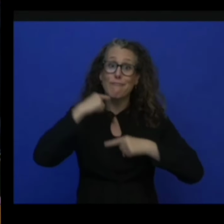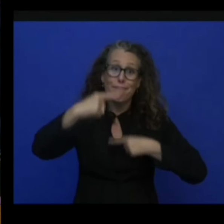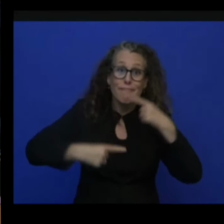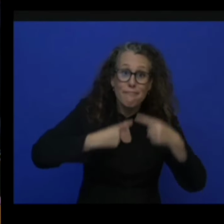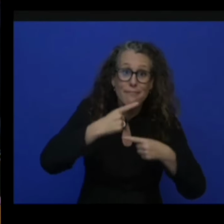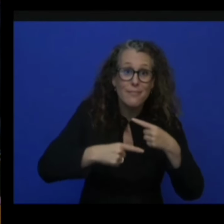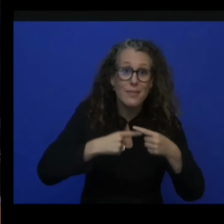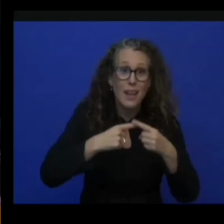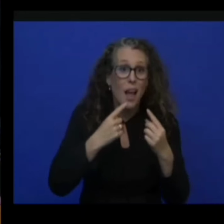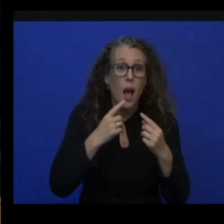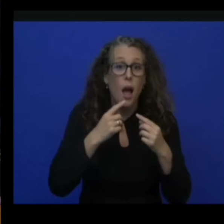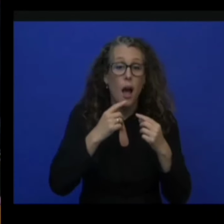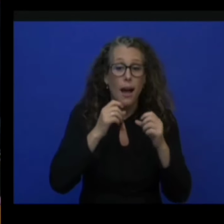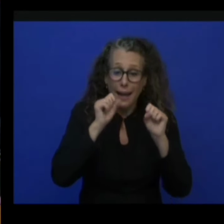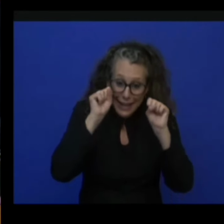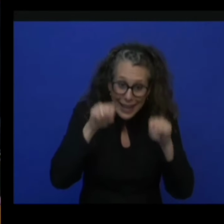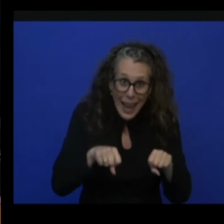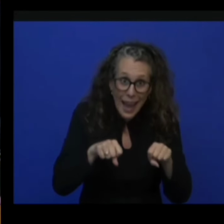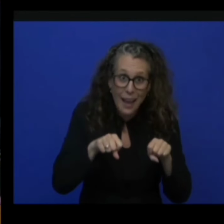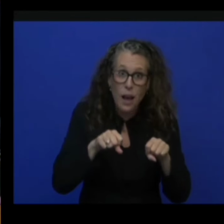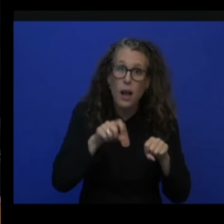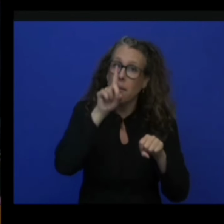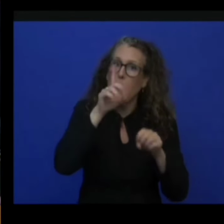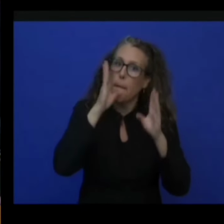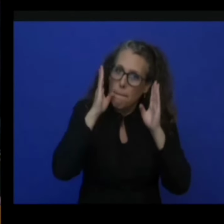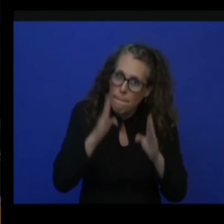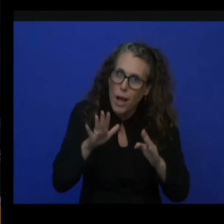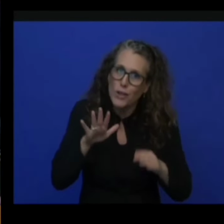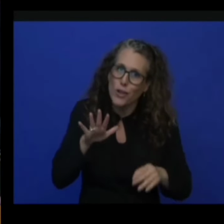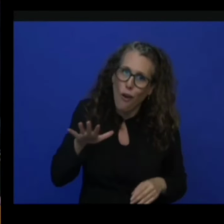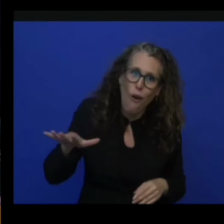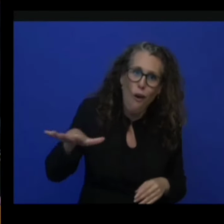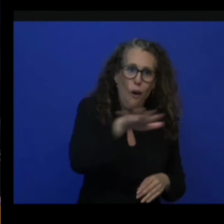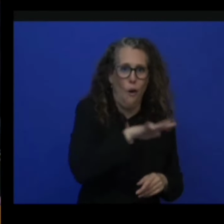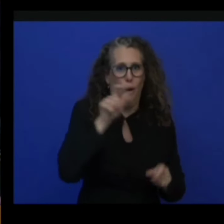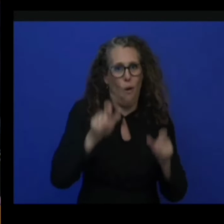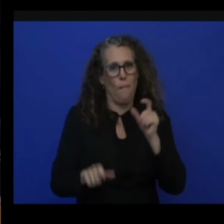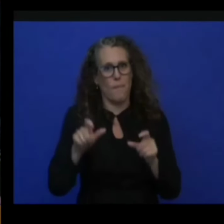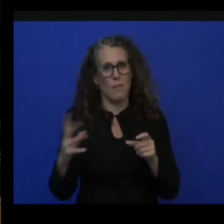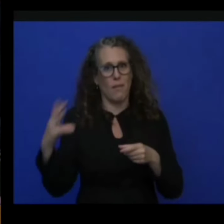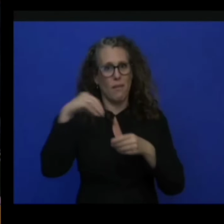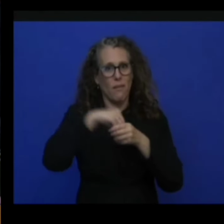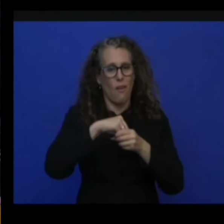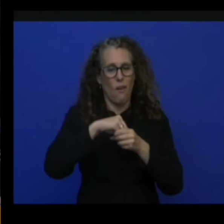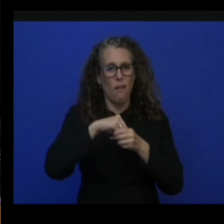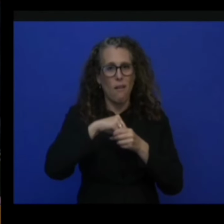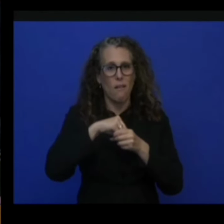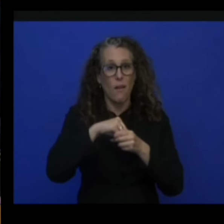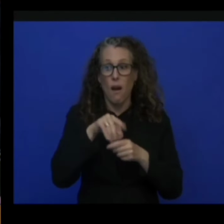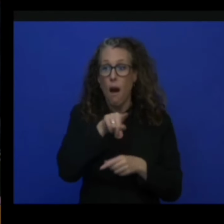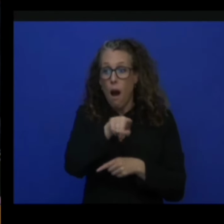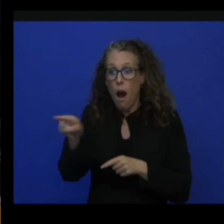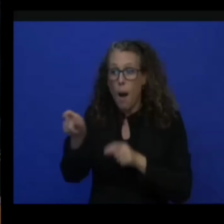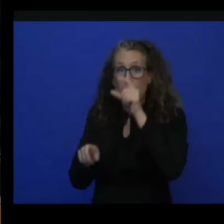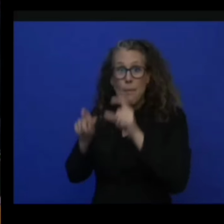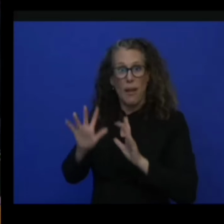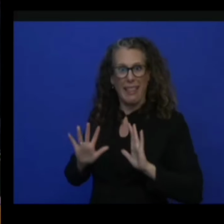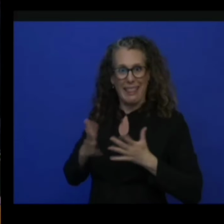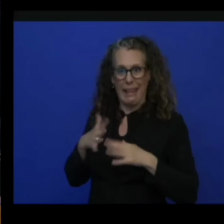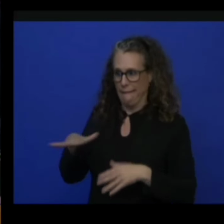voices, particularly those affected by conflict. We must ensure that the perspective of